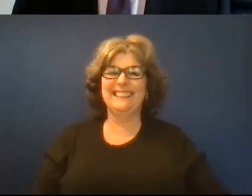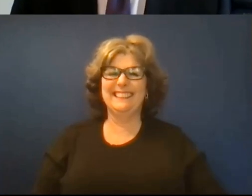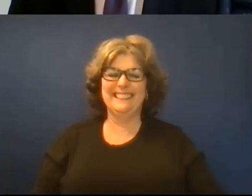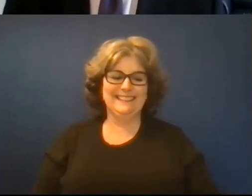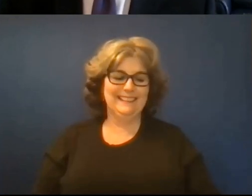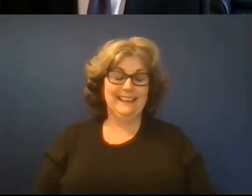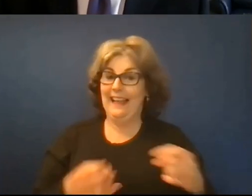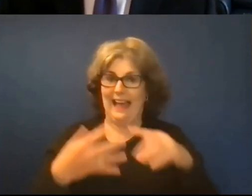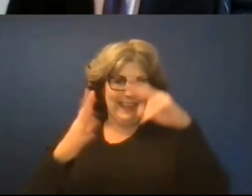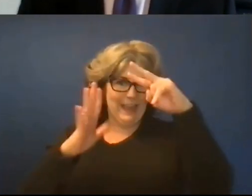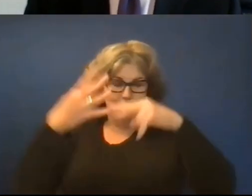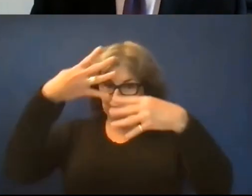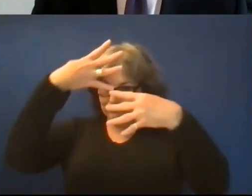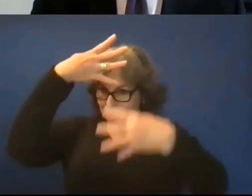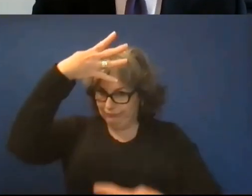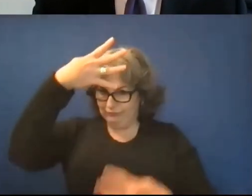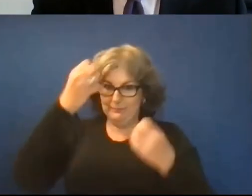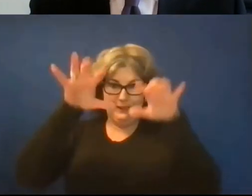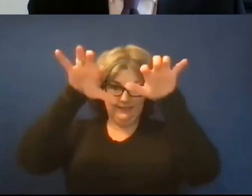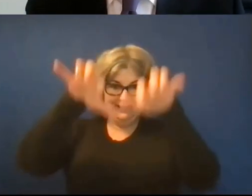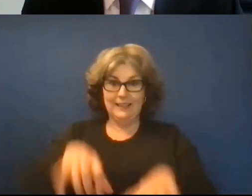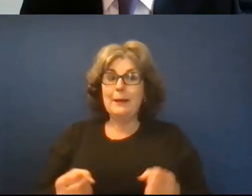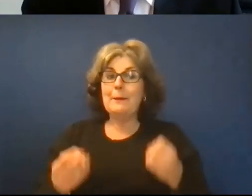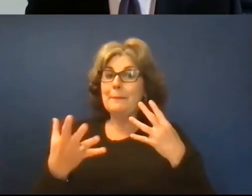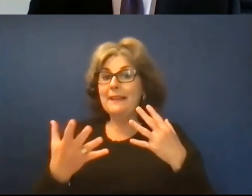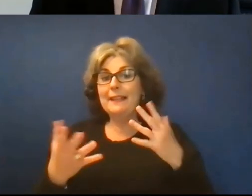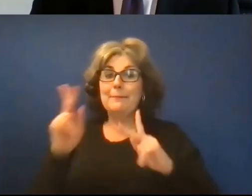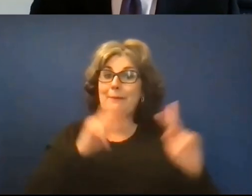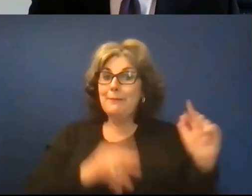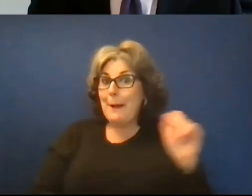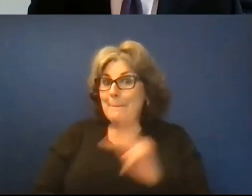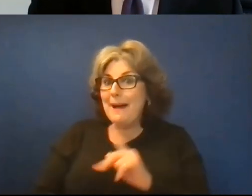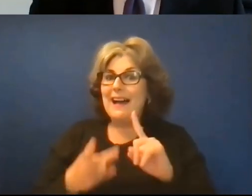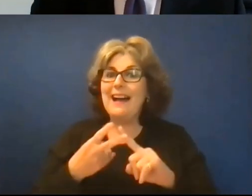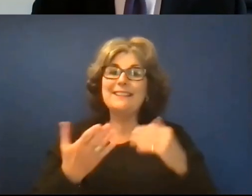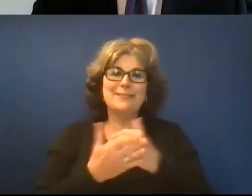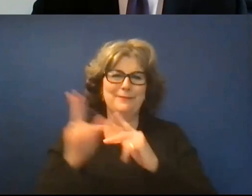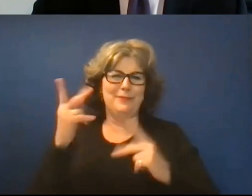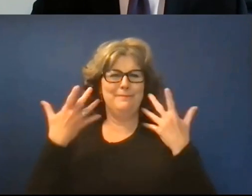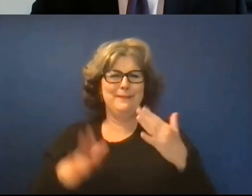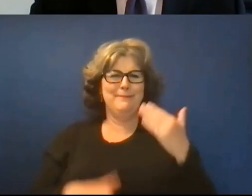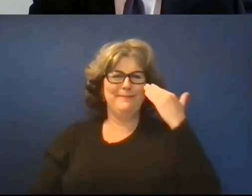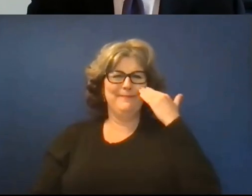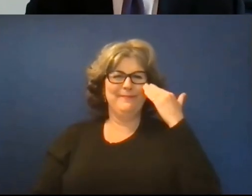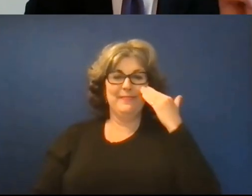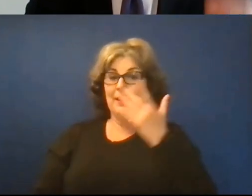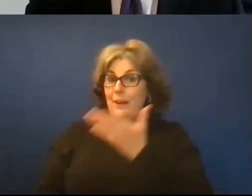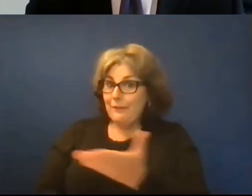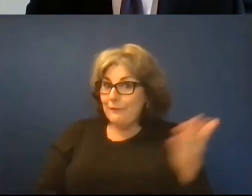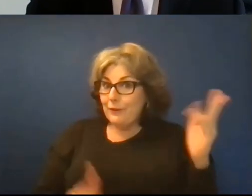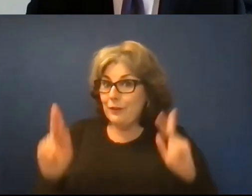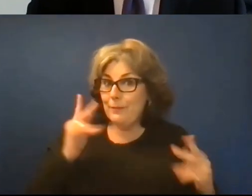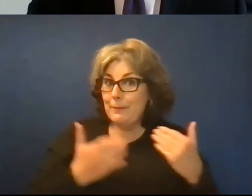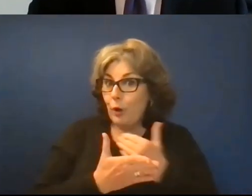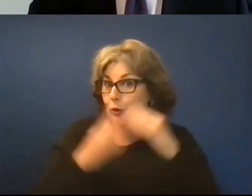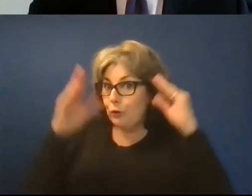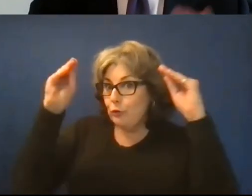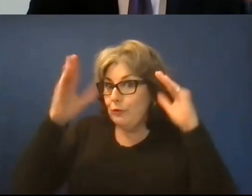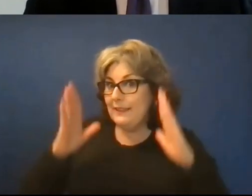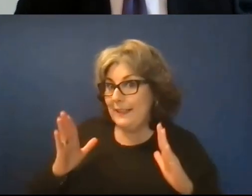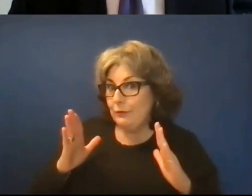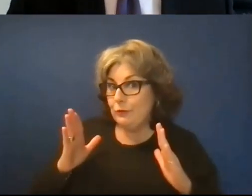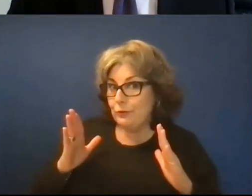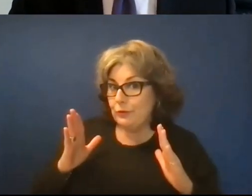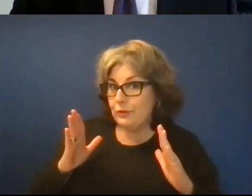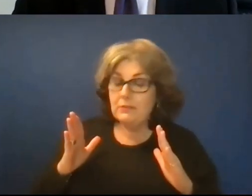I can't even read all these chats. So I know there's some returning folks and there's some new people. So for the new teachers,